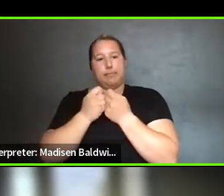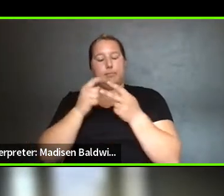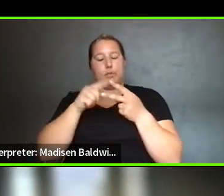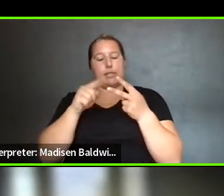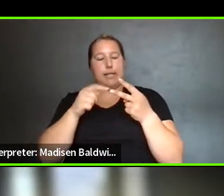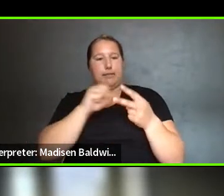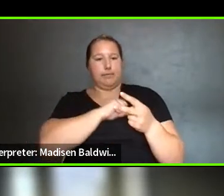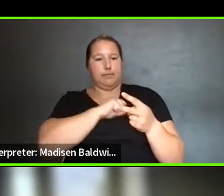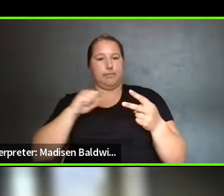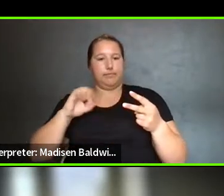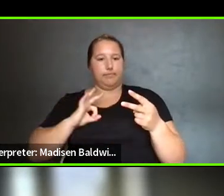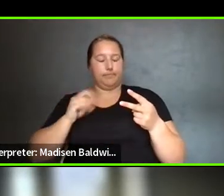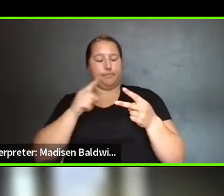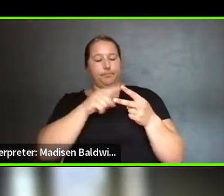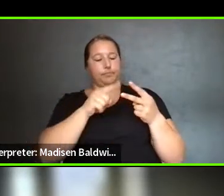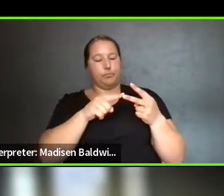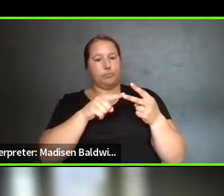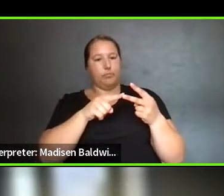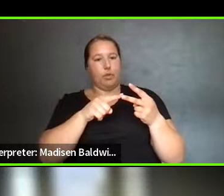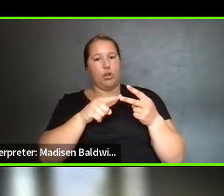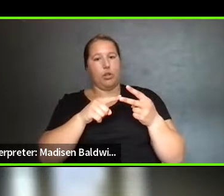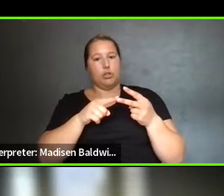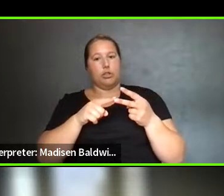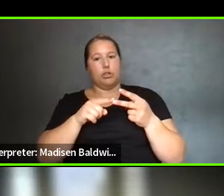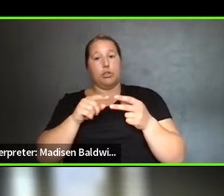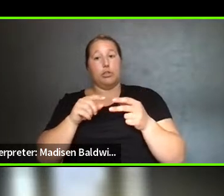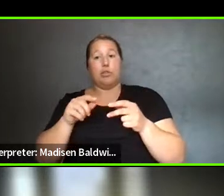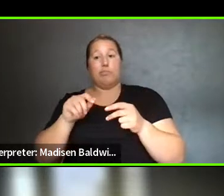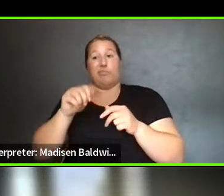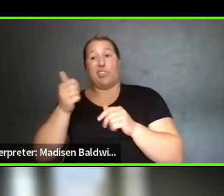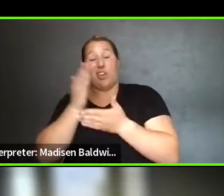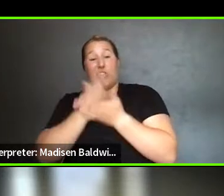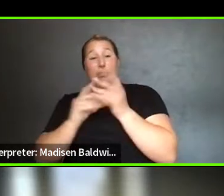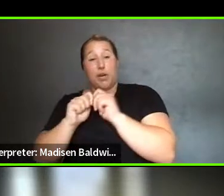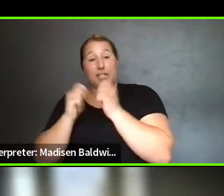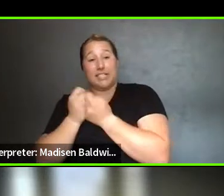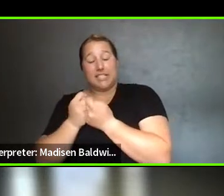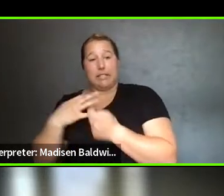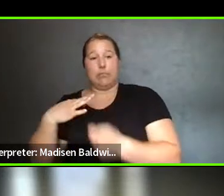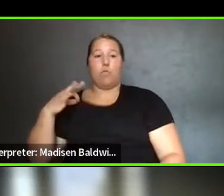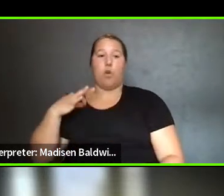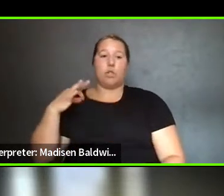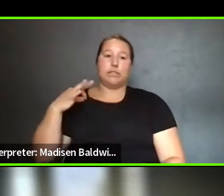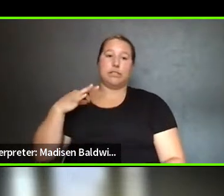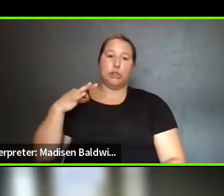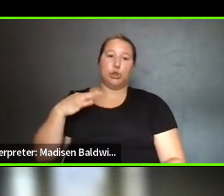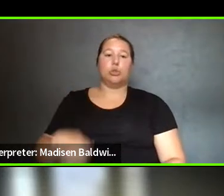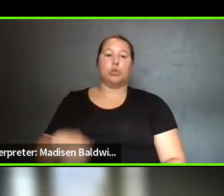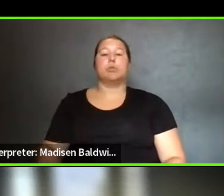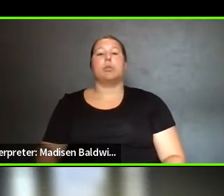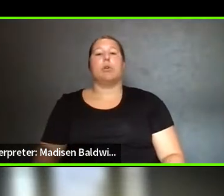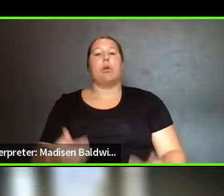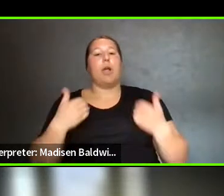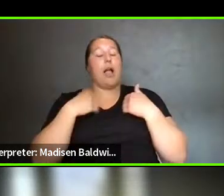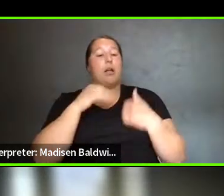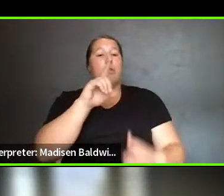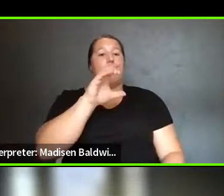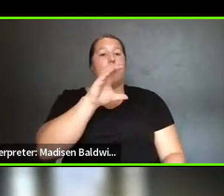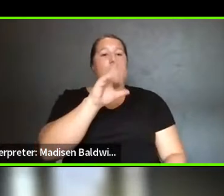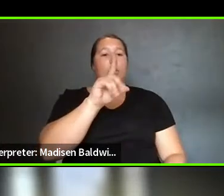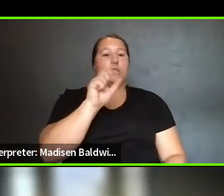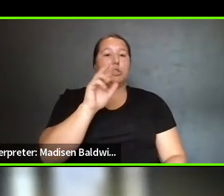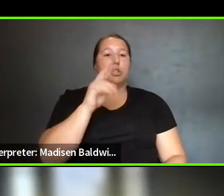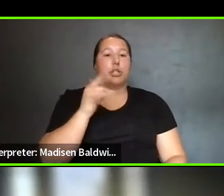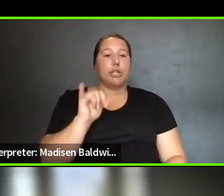part of the team is volunteers. We have clergy response team. We have members of Pathways to Peace, Rise Up